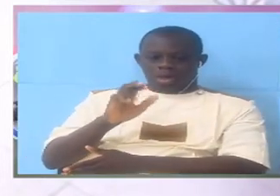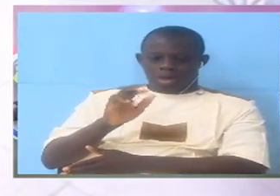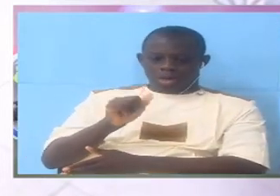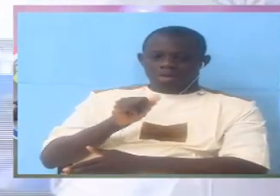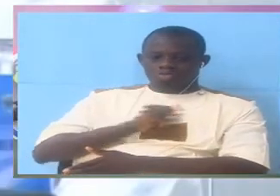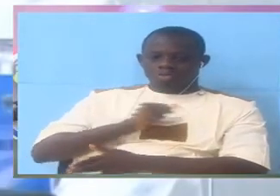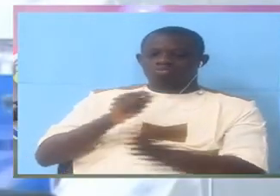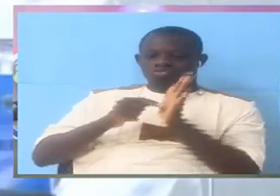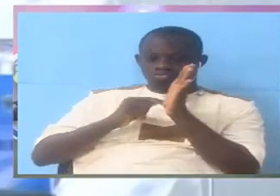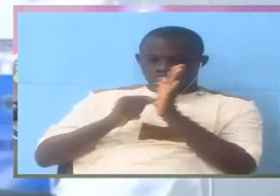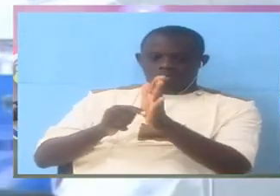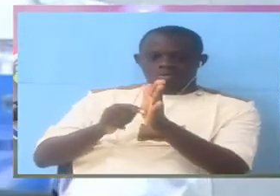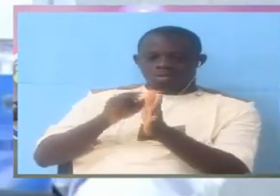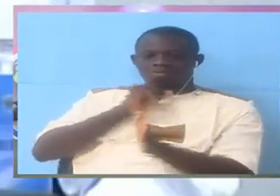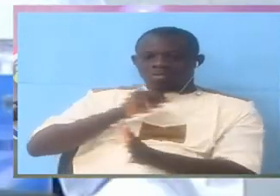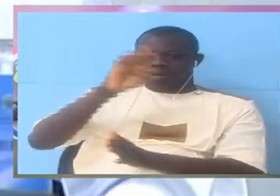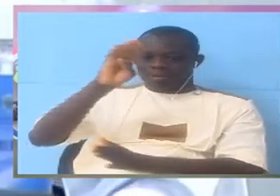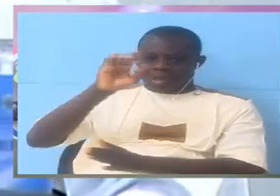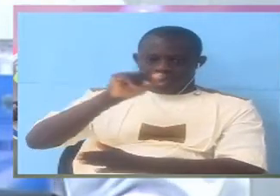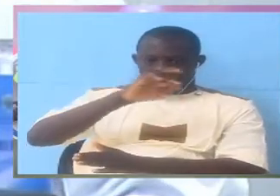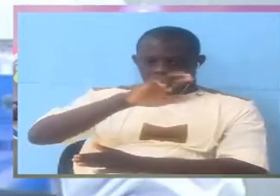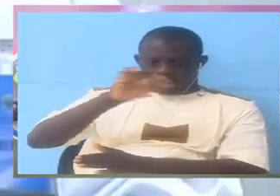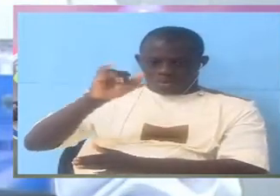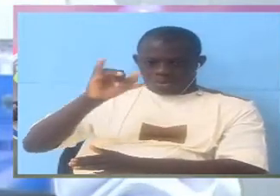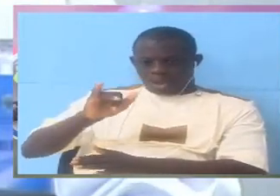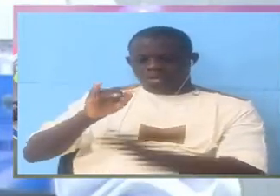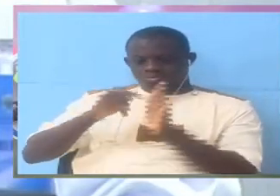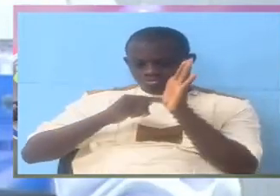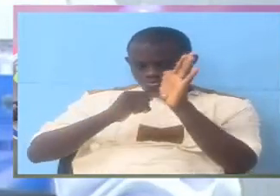That's Mr. Barry. That's me.